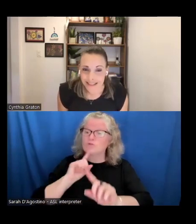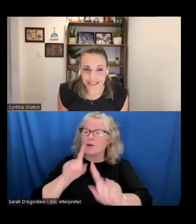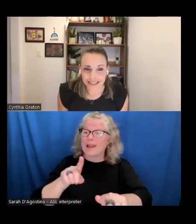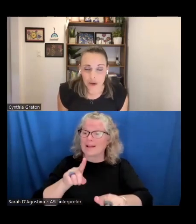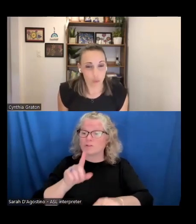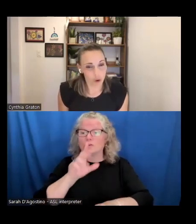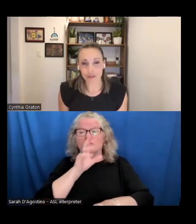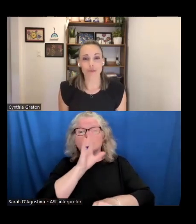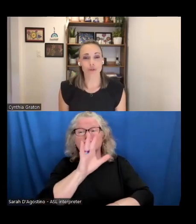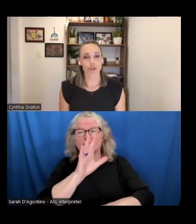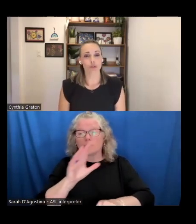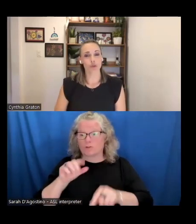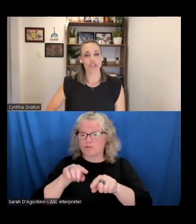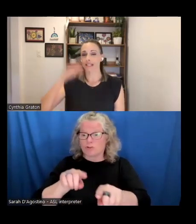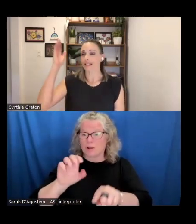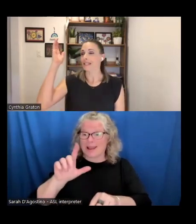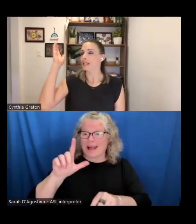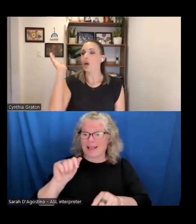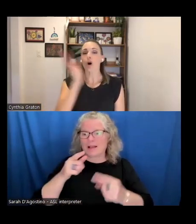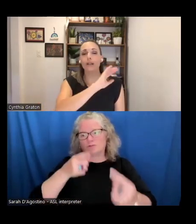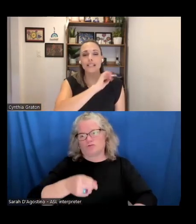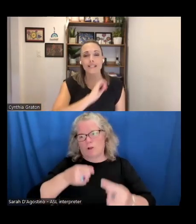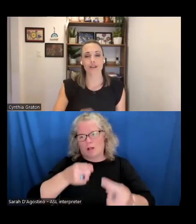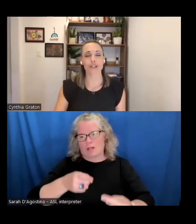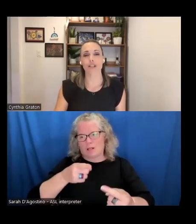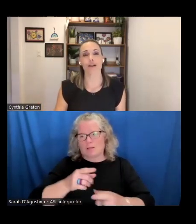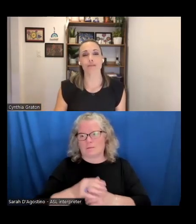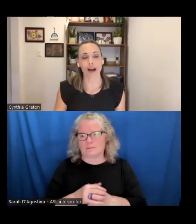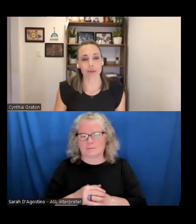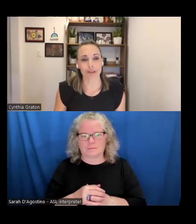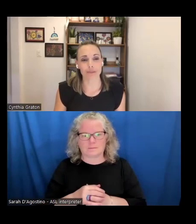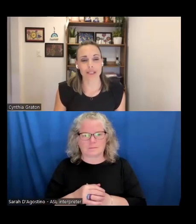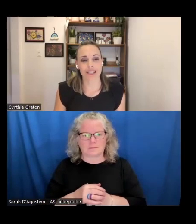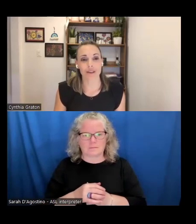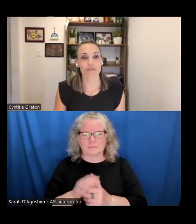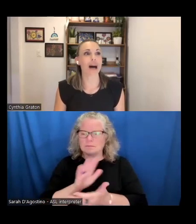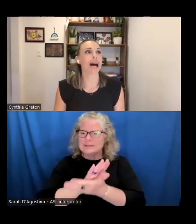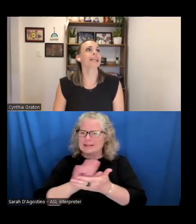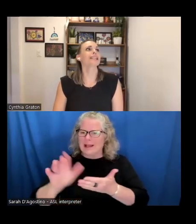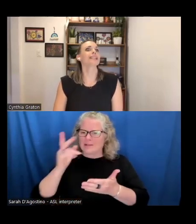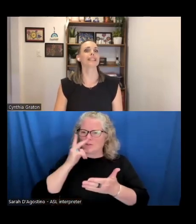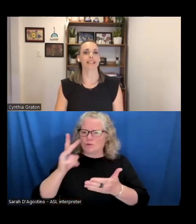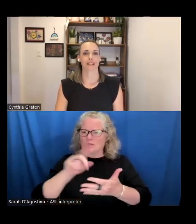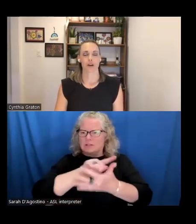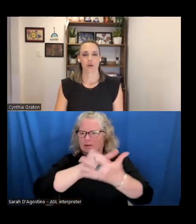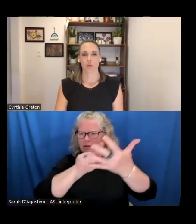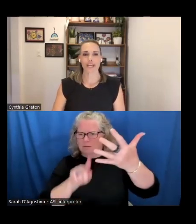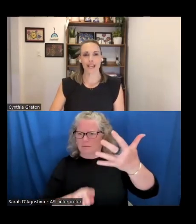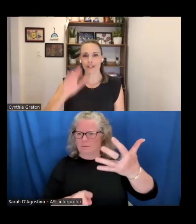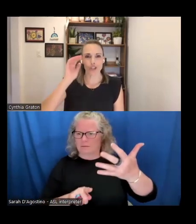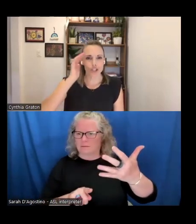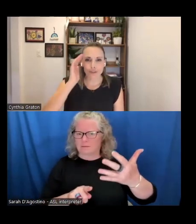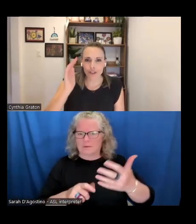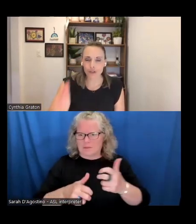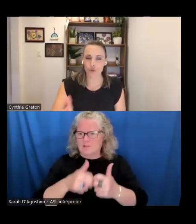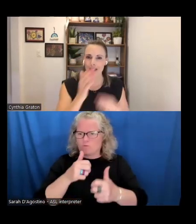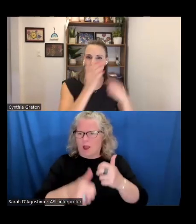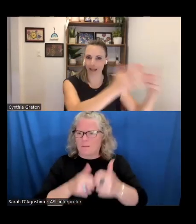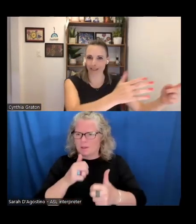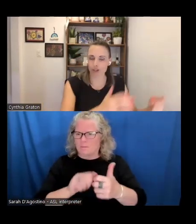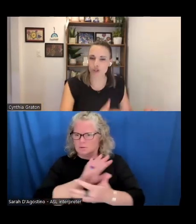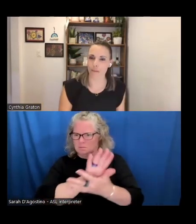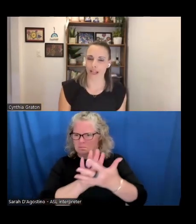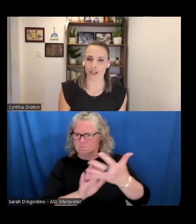Isn't it wonderful to see this long list of unsolved problems? Finally, we can shift